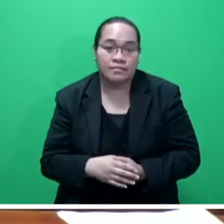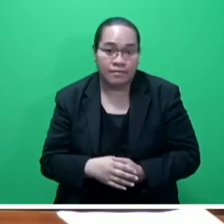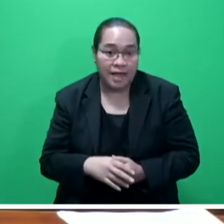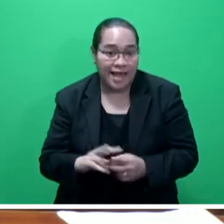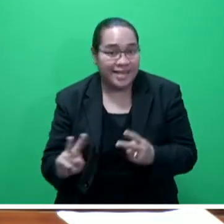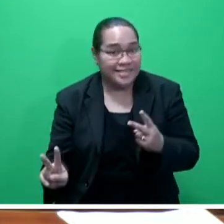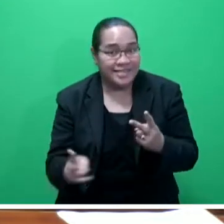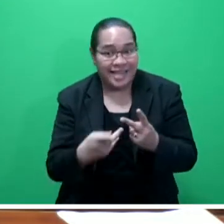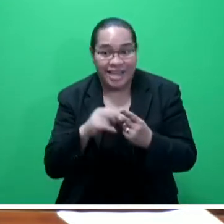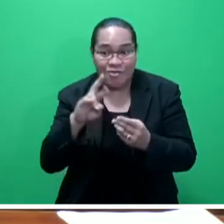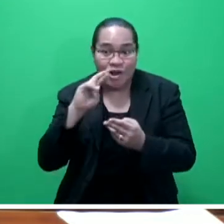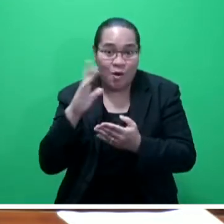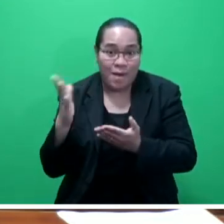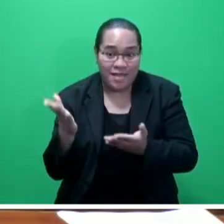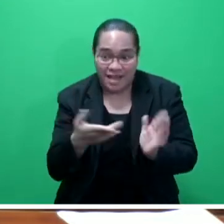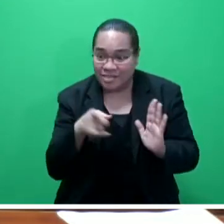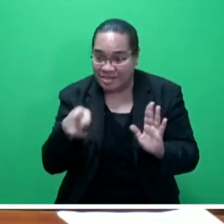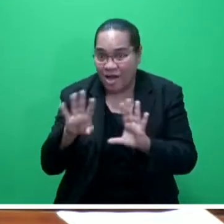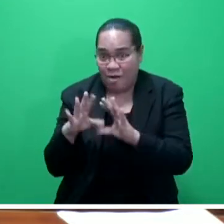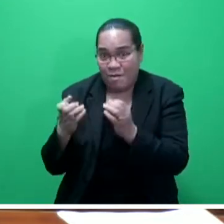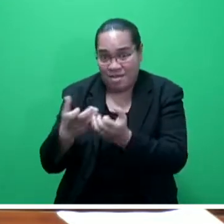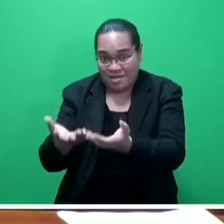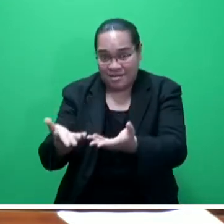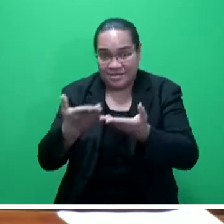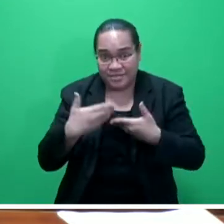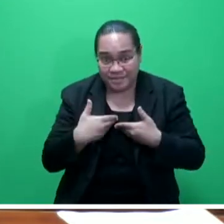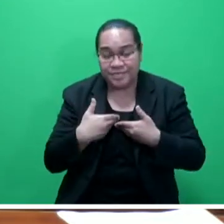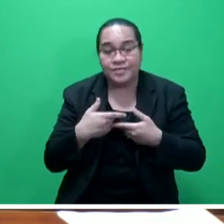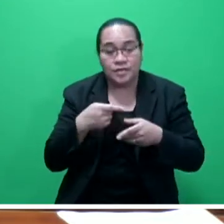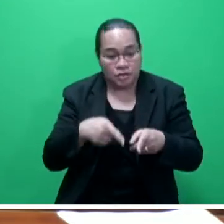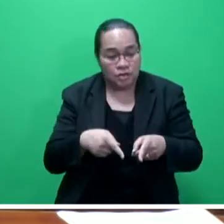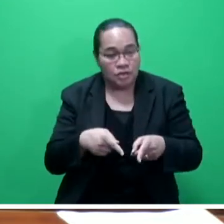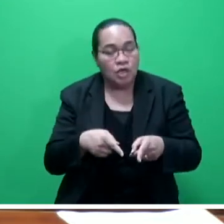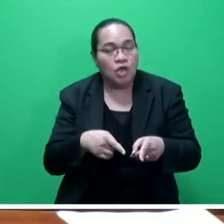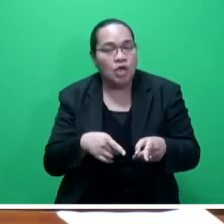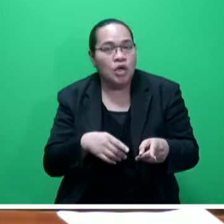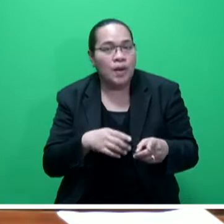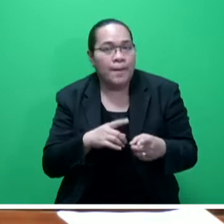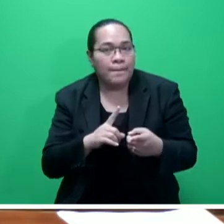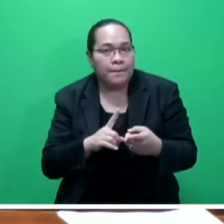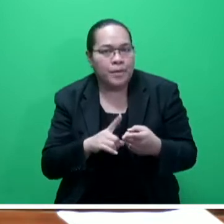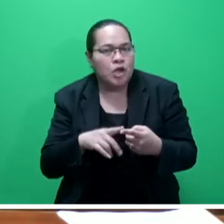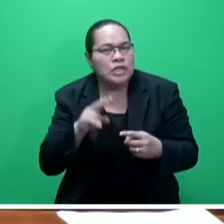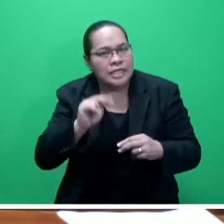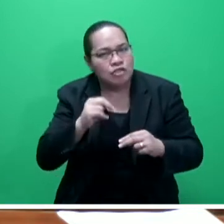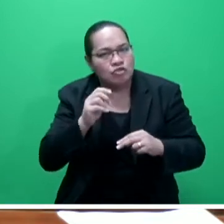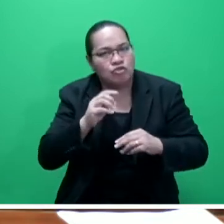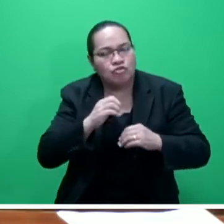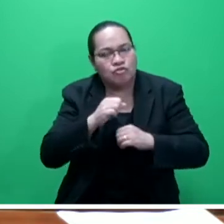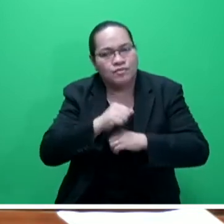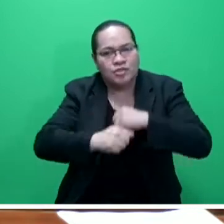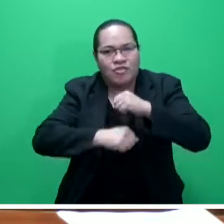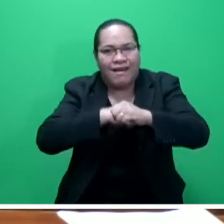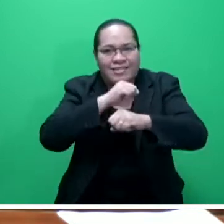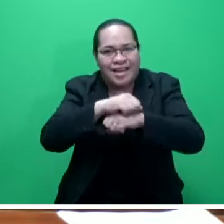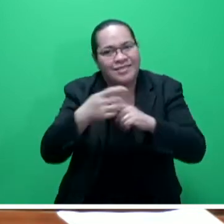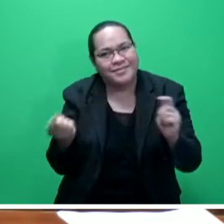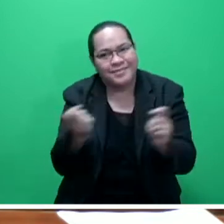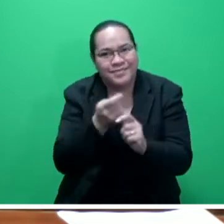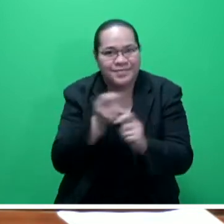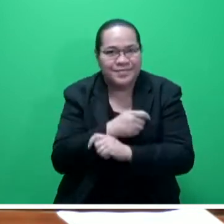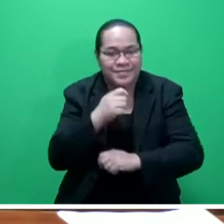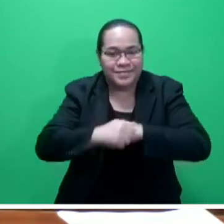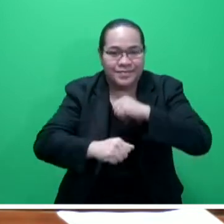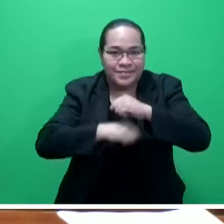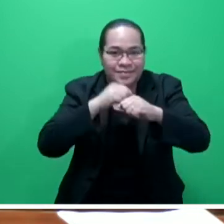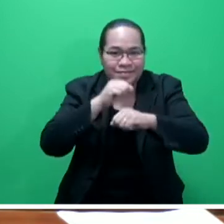second recommendation that has been made that Water Authority should consider restructuring through its reforms